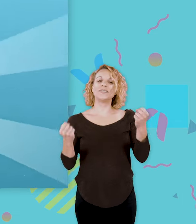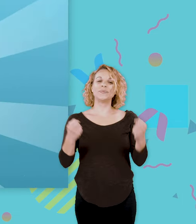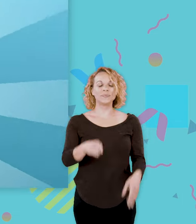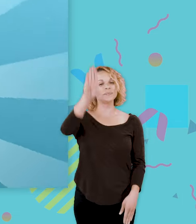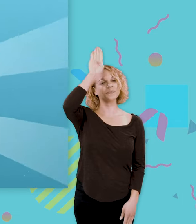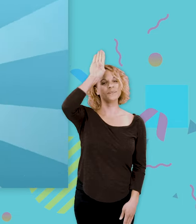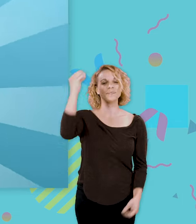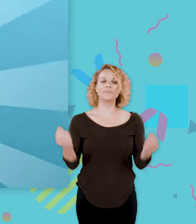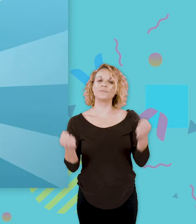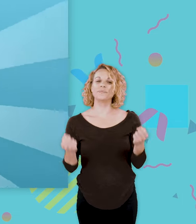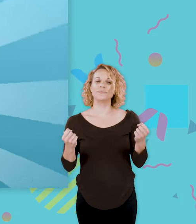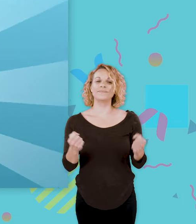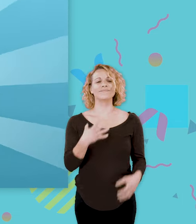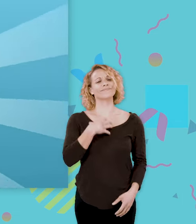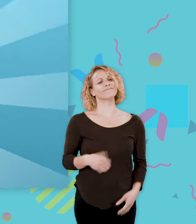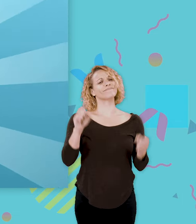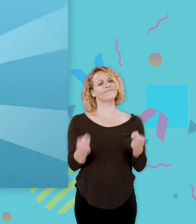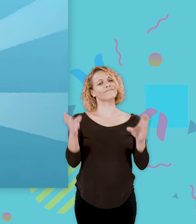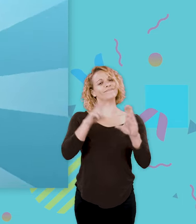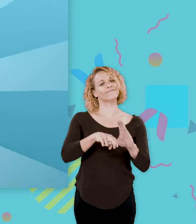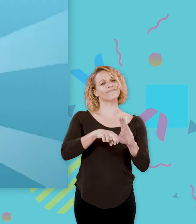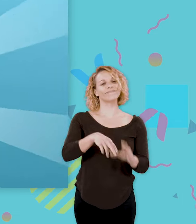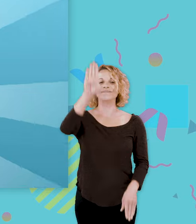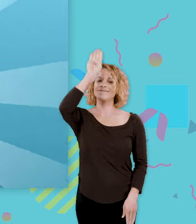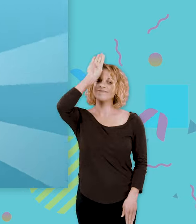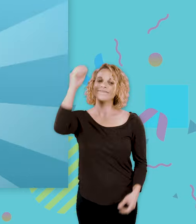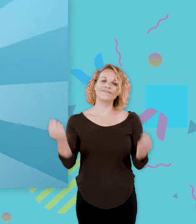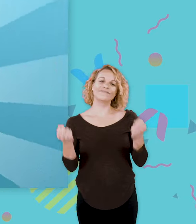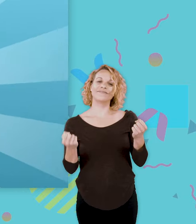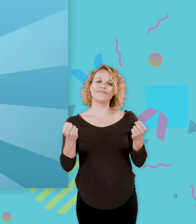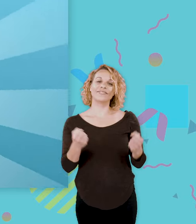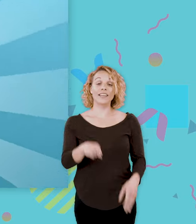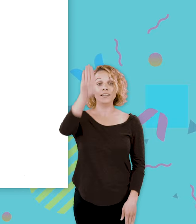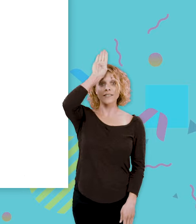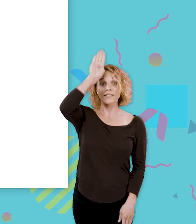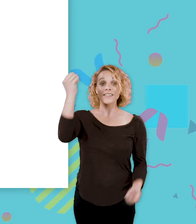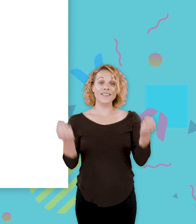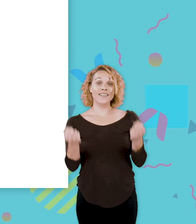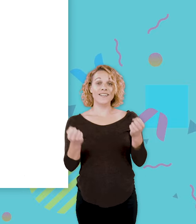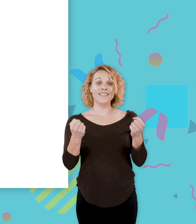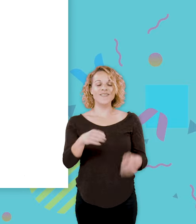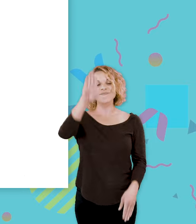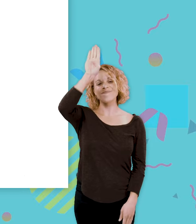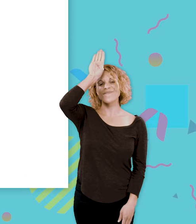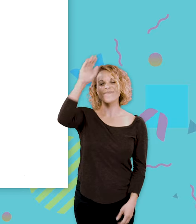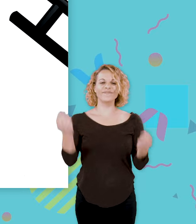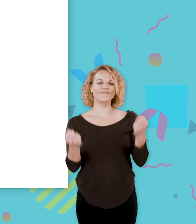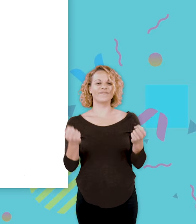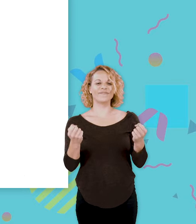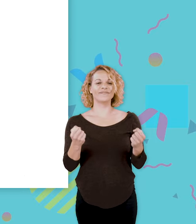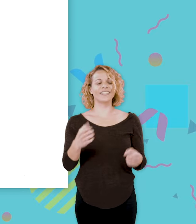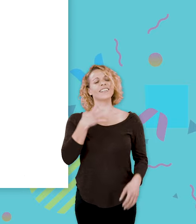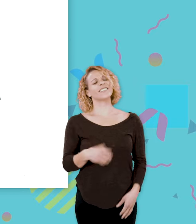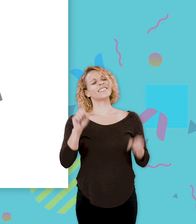fire truck, fire truck. I wish I could ride a fire truck. Fire truck, oh